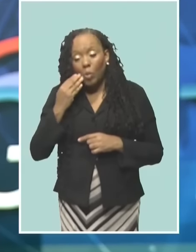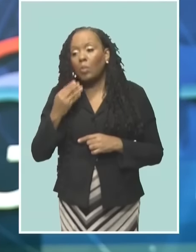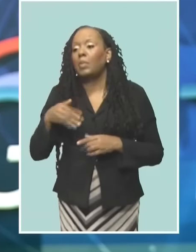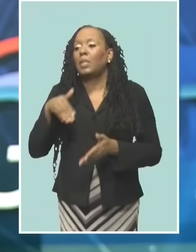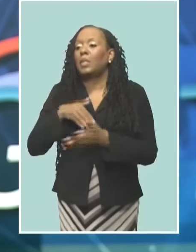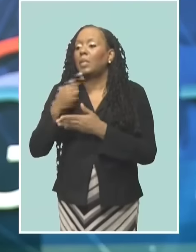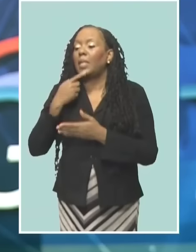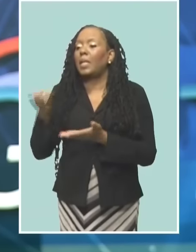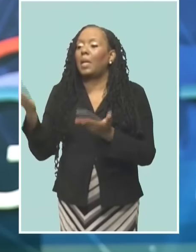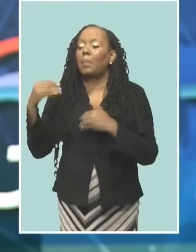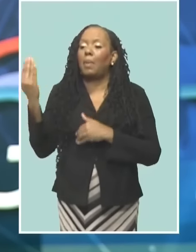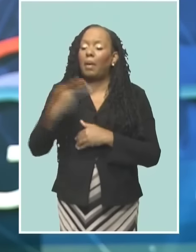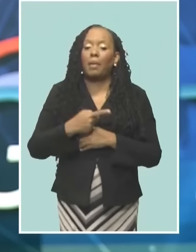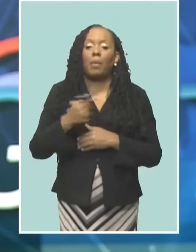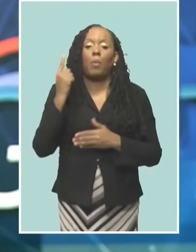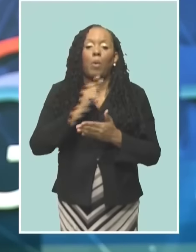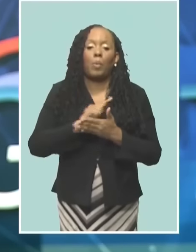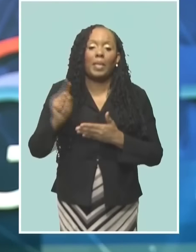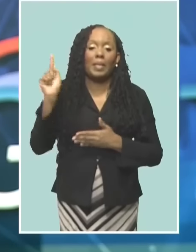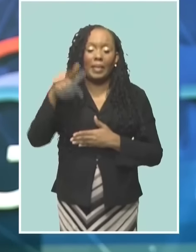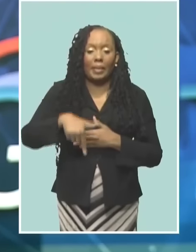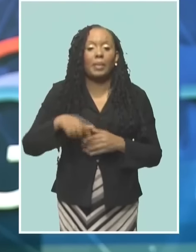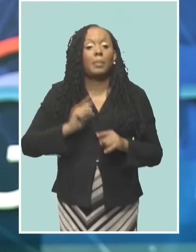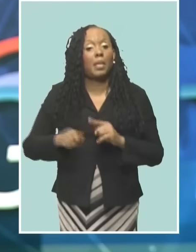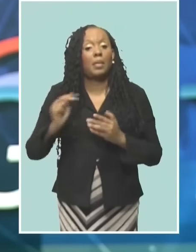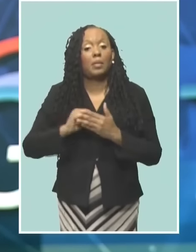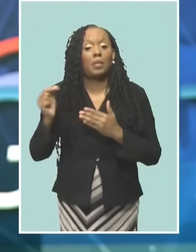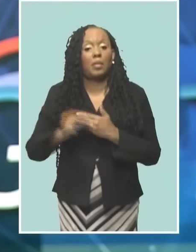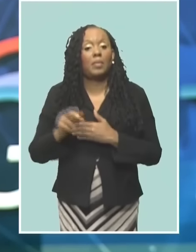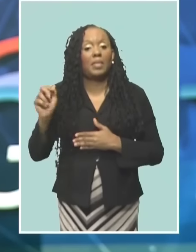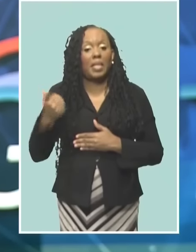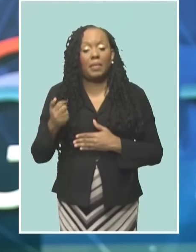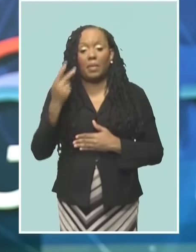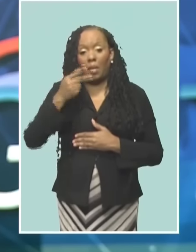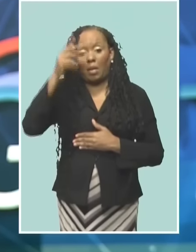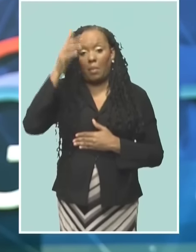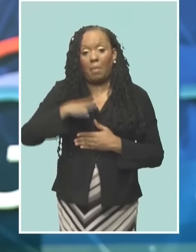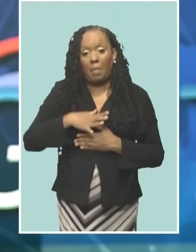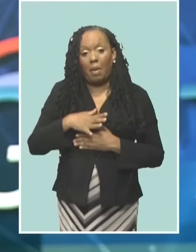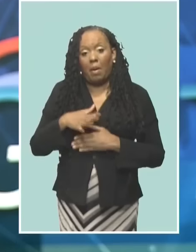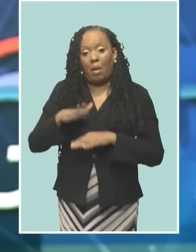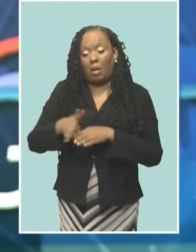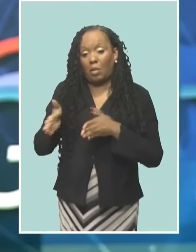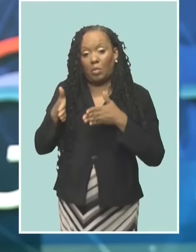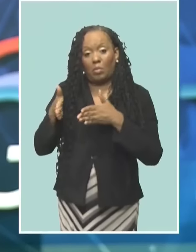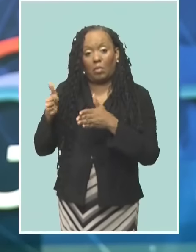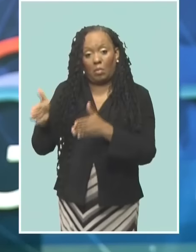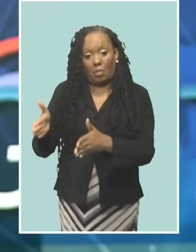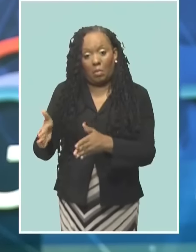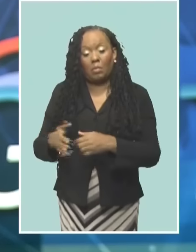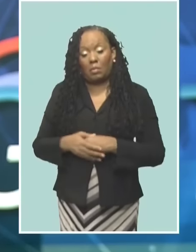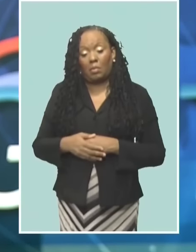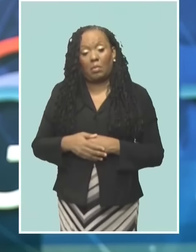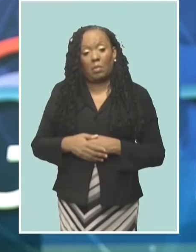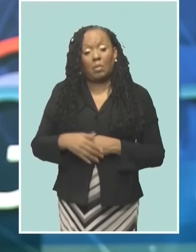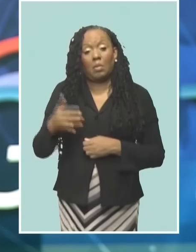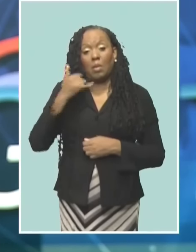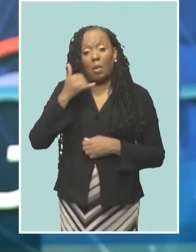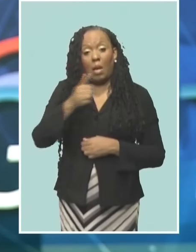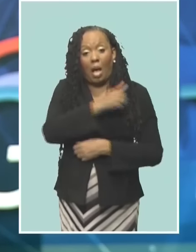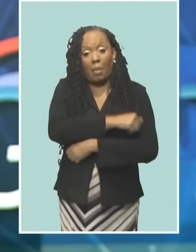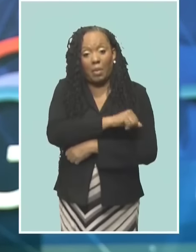week's time. However, on November 10th, a passerby found John at the side of the road on White Park Road. The ambulance was